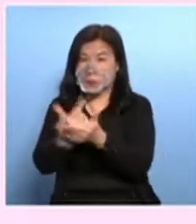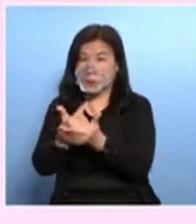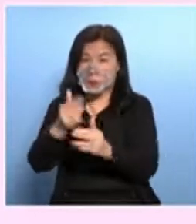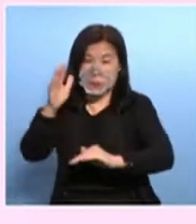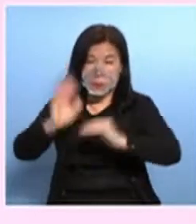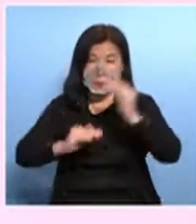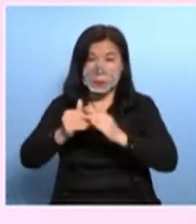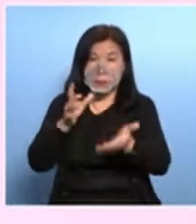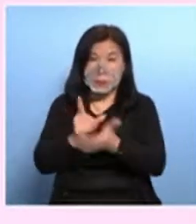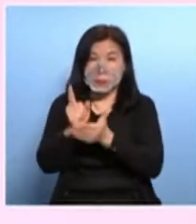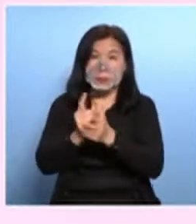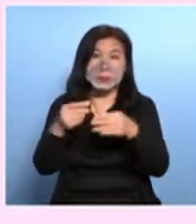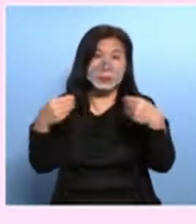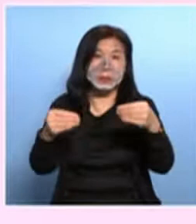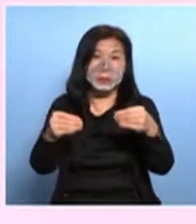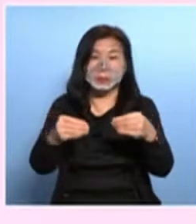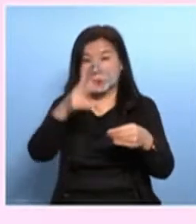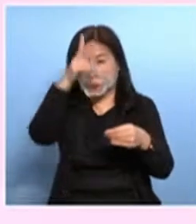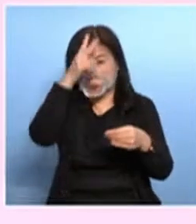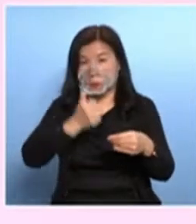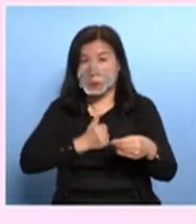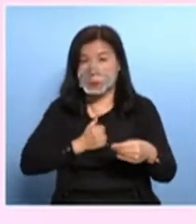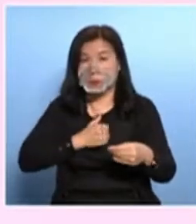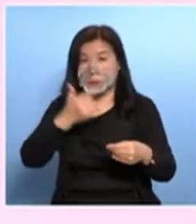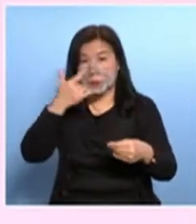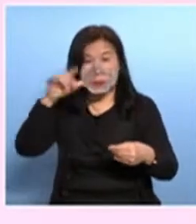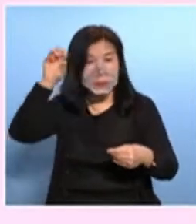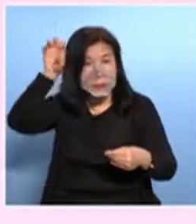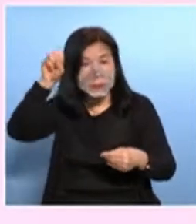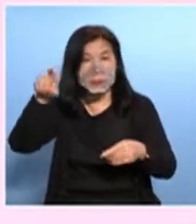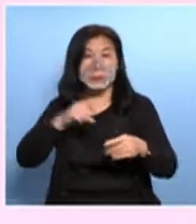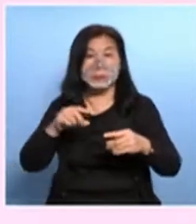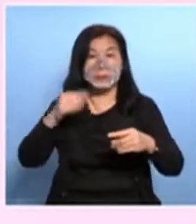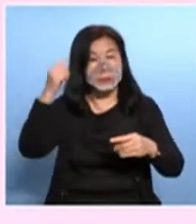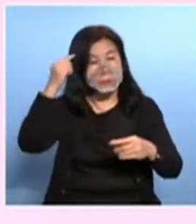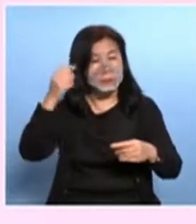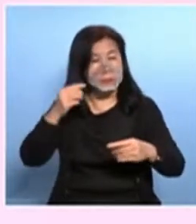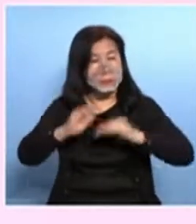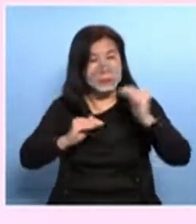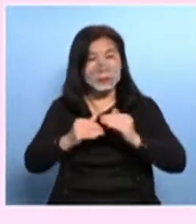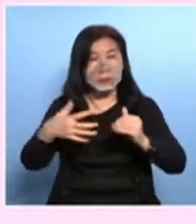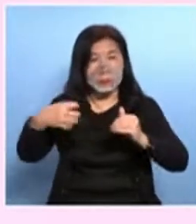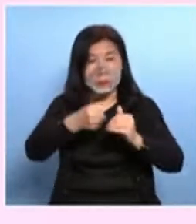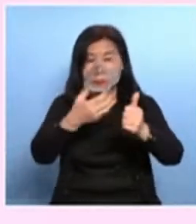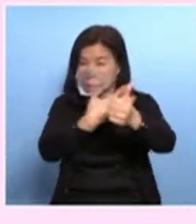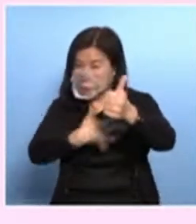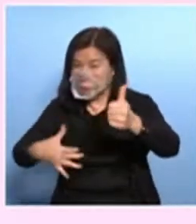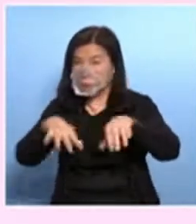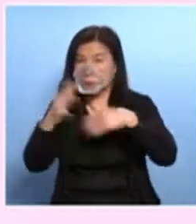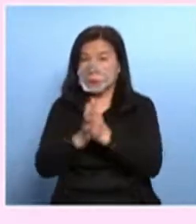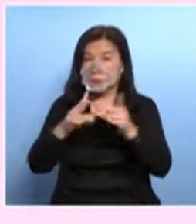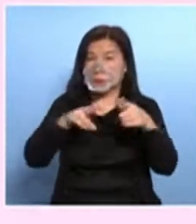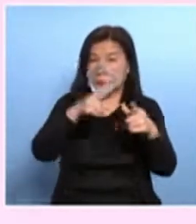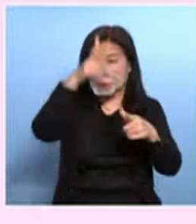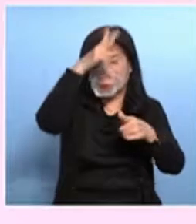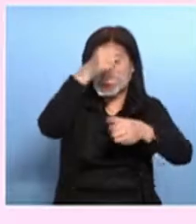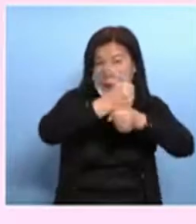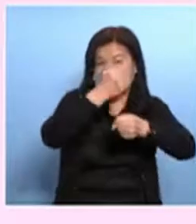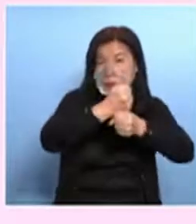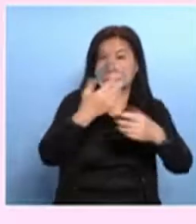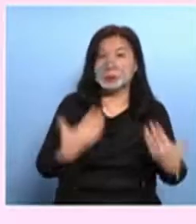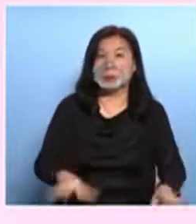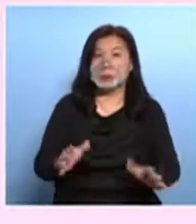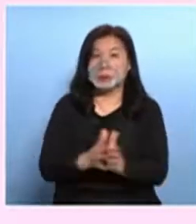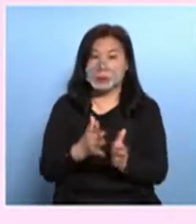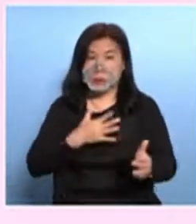attract more young people to join. We established the Center for Excellence for Major Projects Leaders in 2019 with the aim of equipping public officers with a